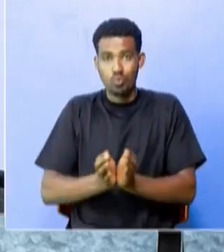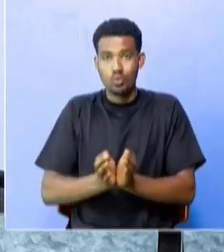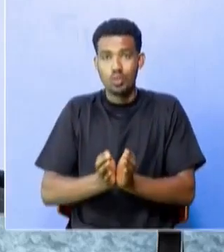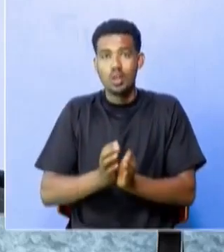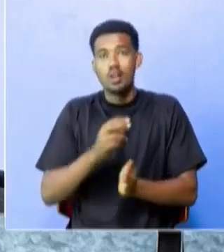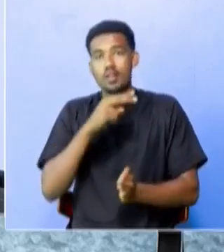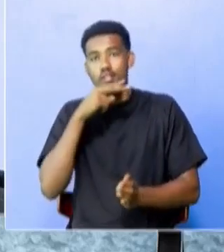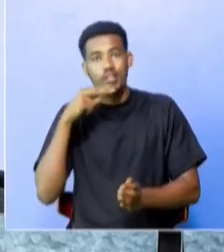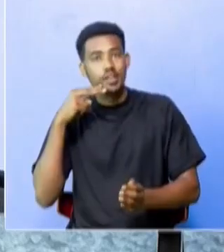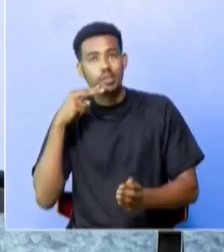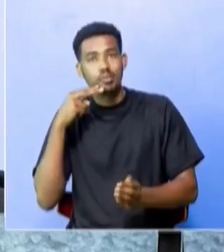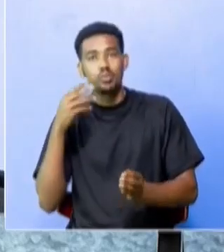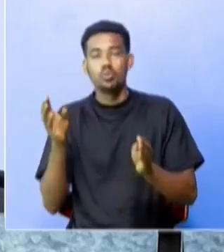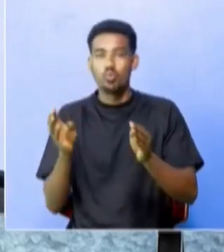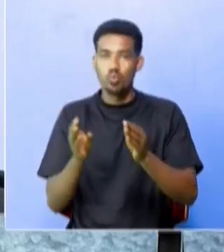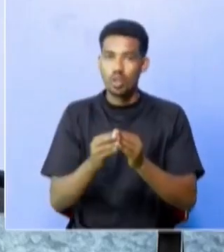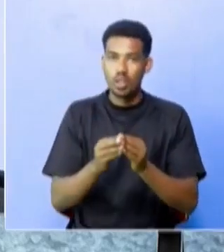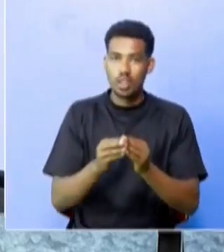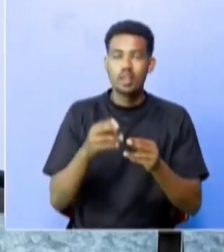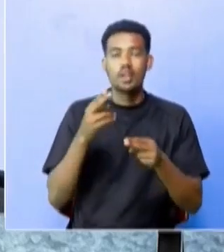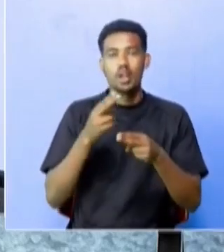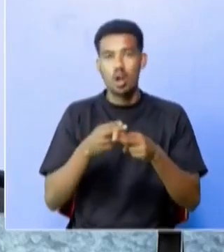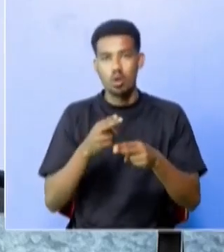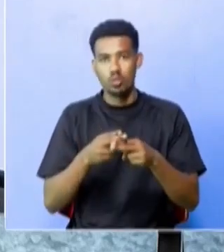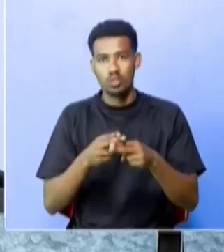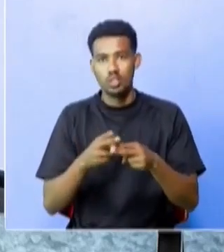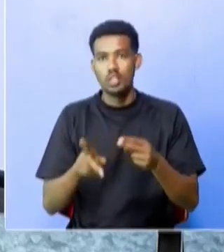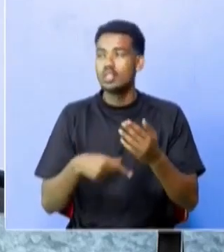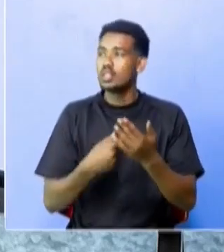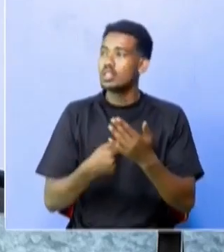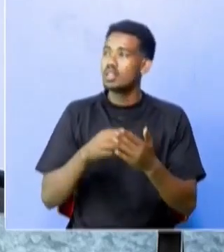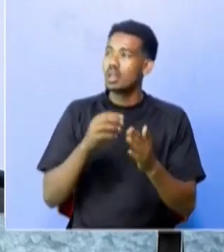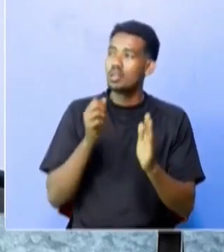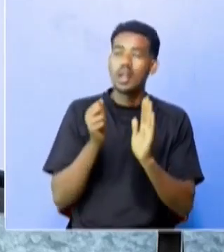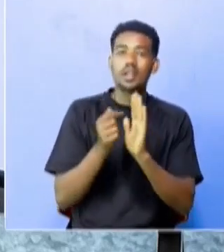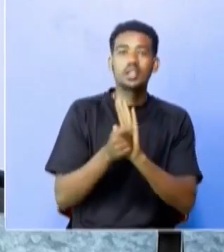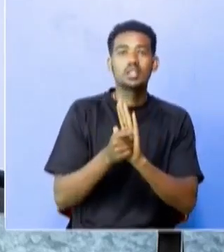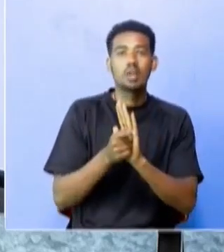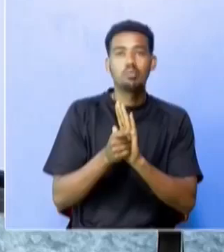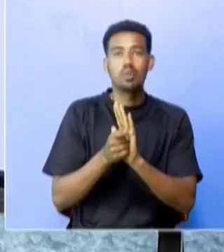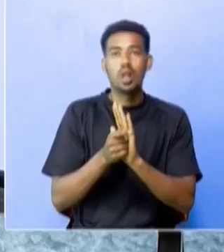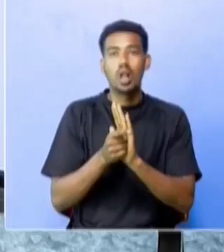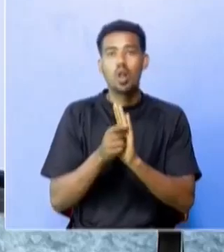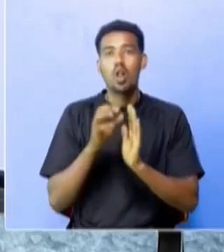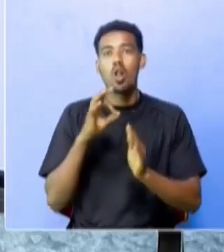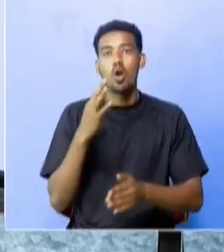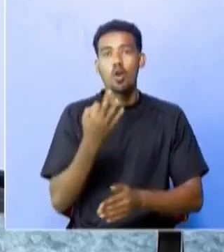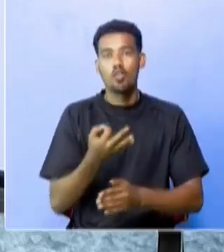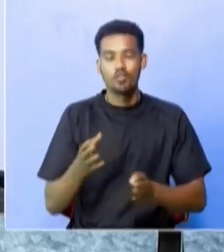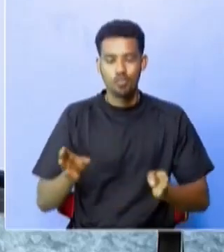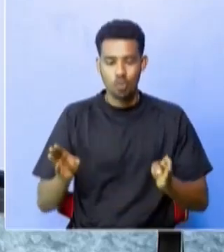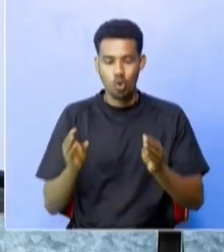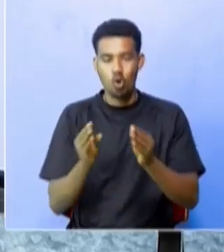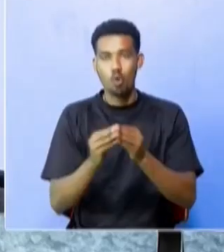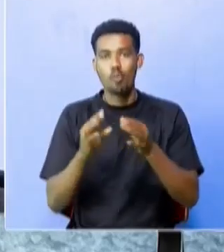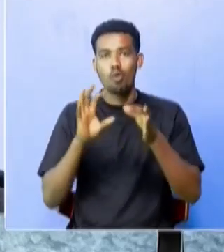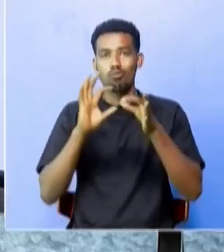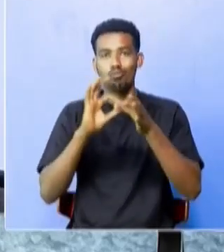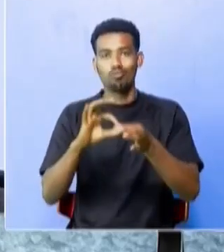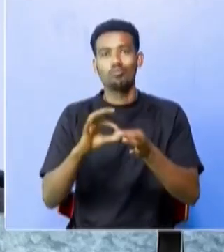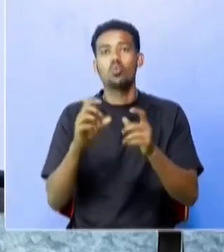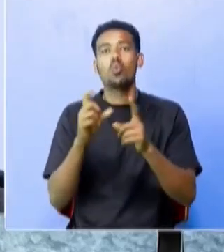Verb with noun. So these are an example of compound words. We can have many of